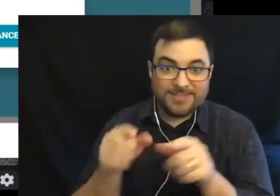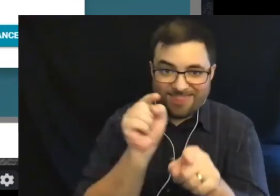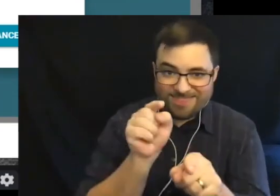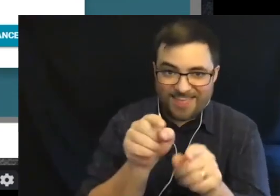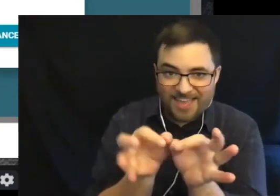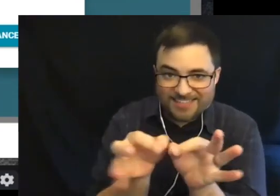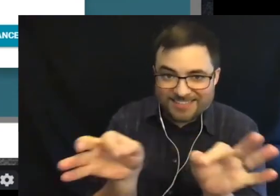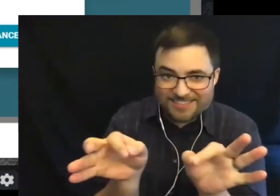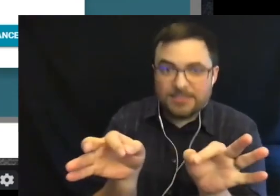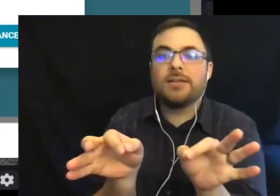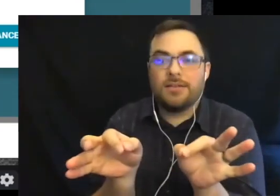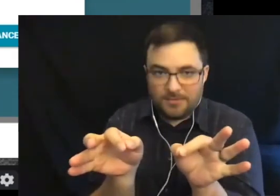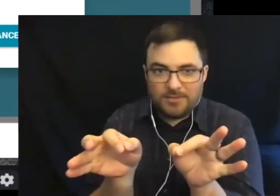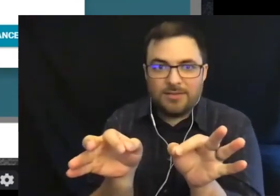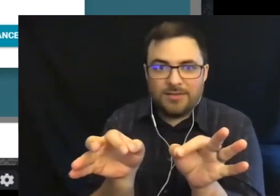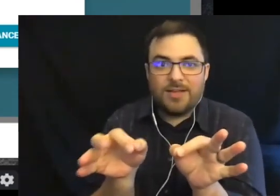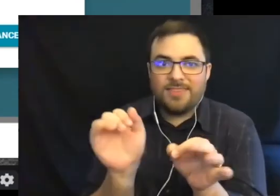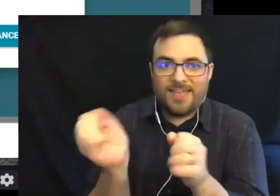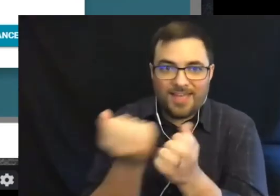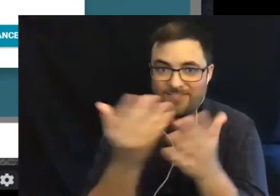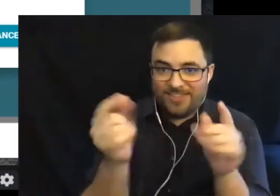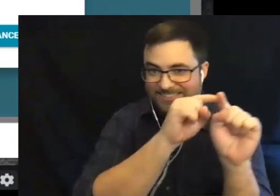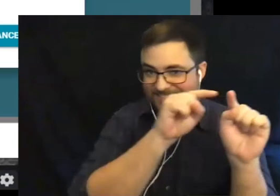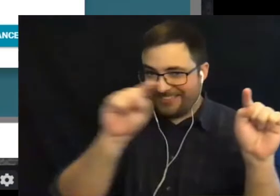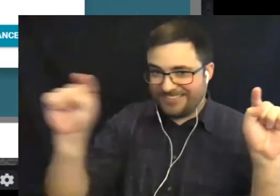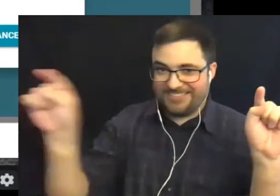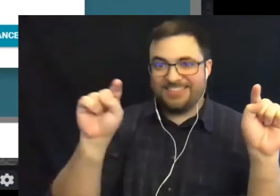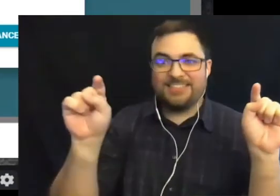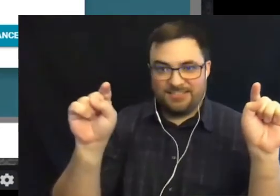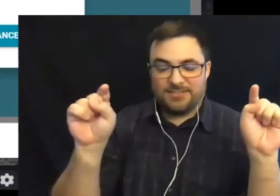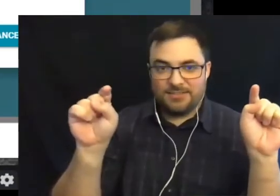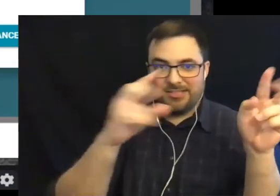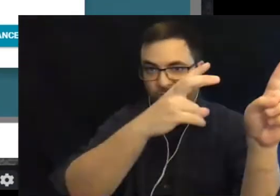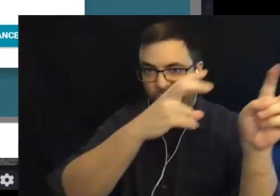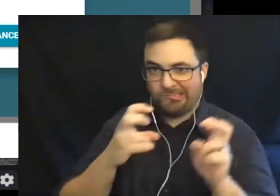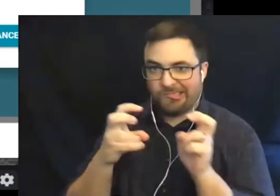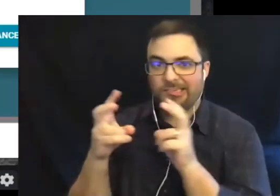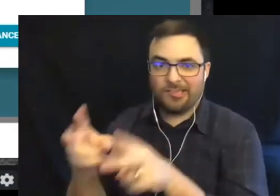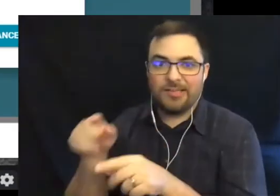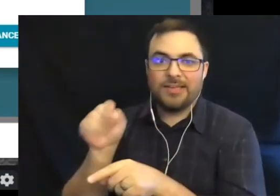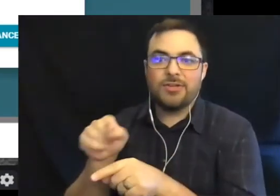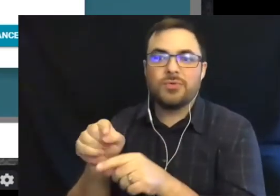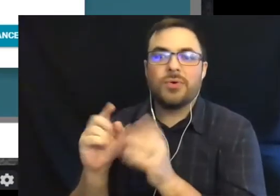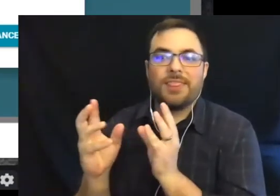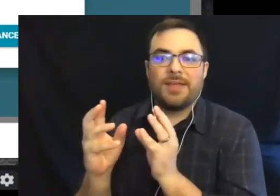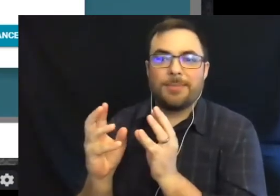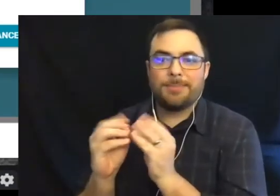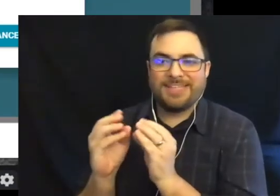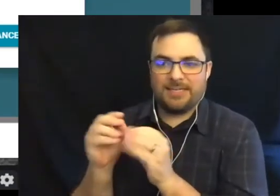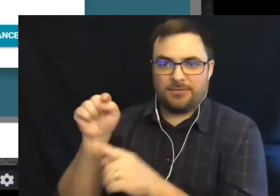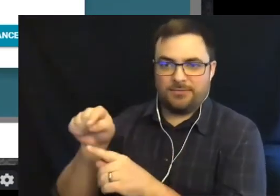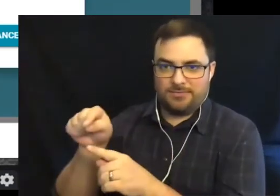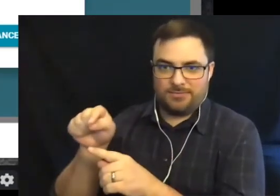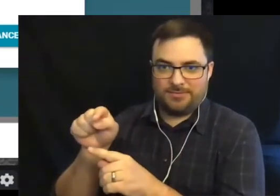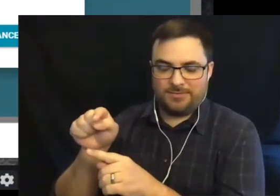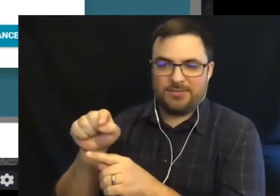You would copy and paste this whole URL then into that Google Meet chat. You send it to your student, then